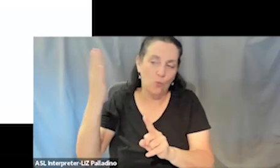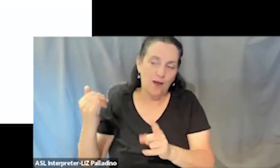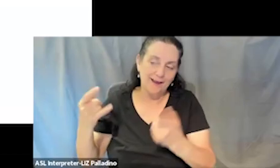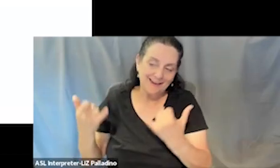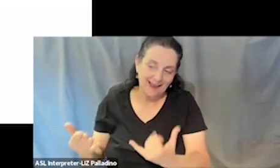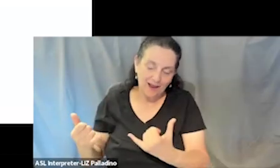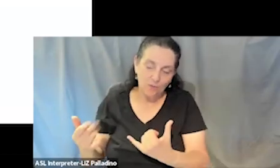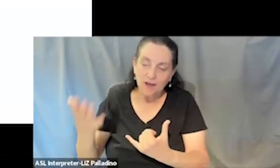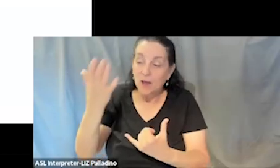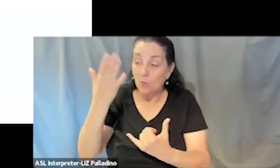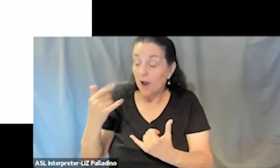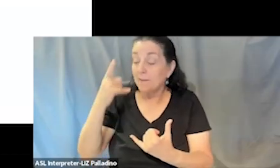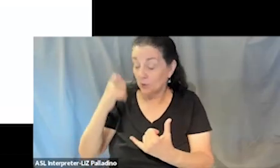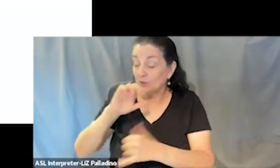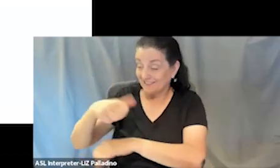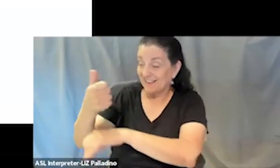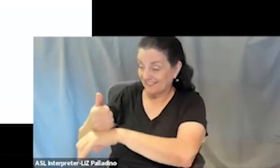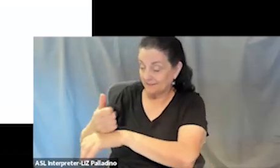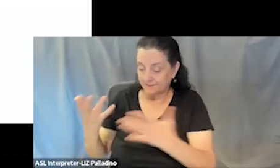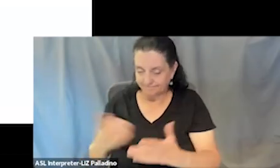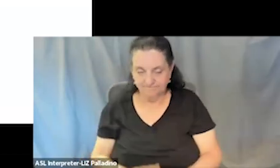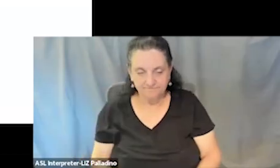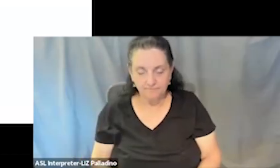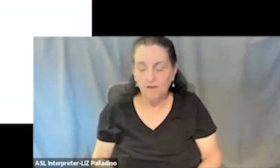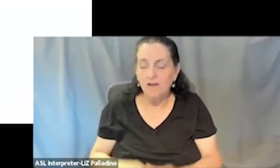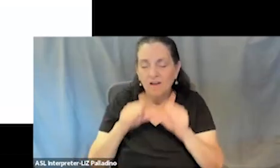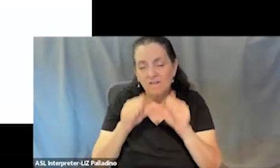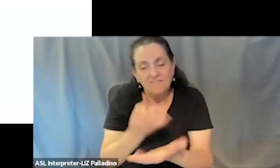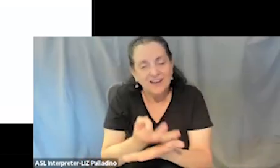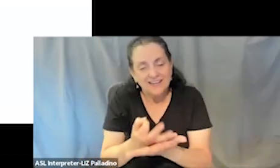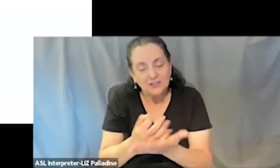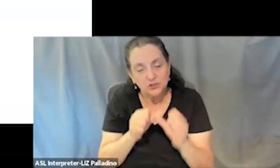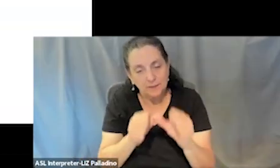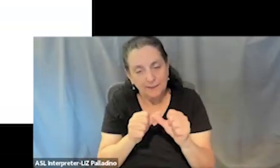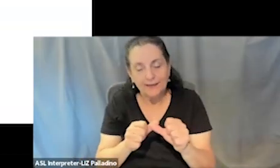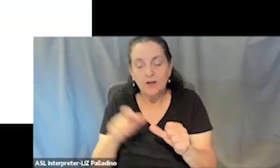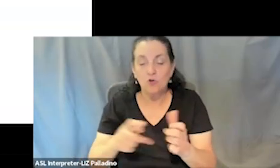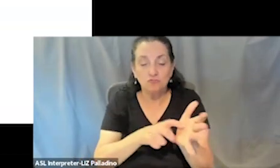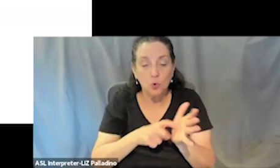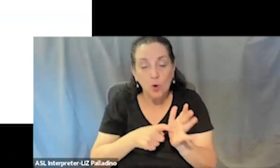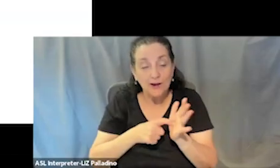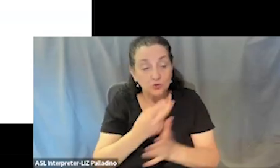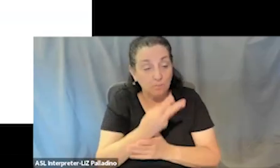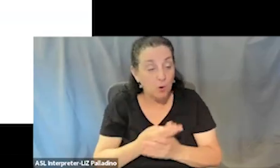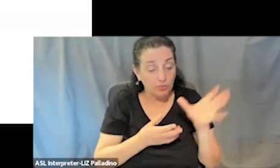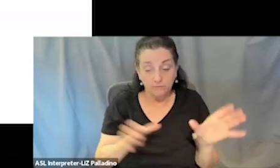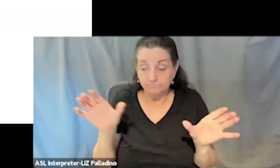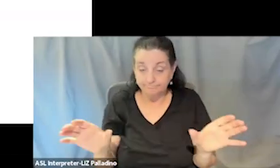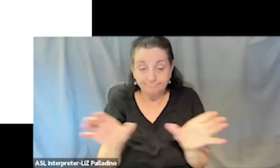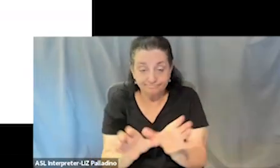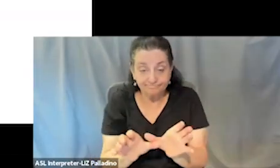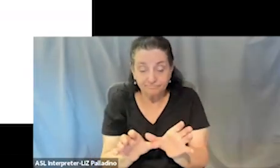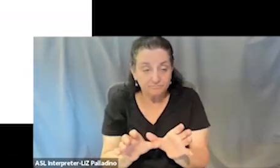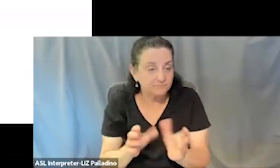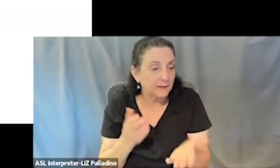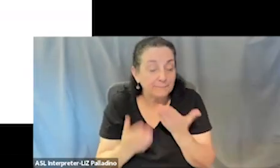exists. Financial sustainability requires both. A great story without relationship may never reach